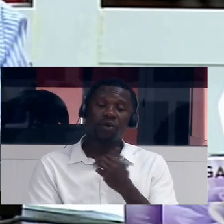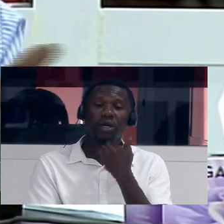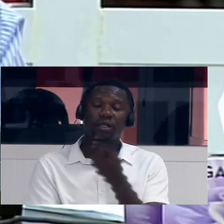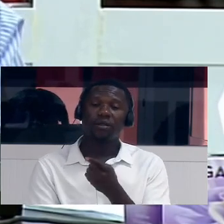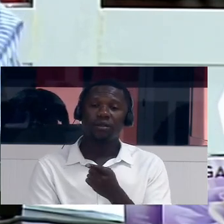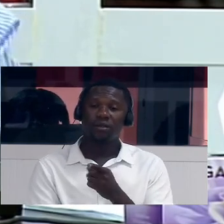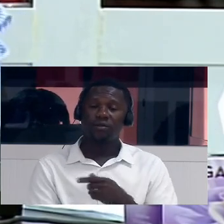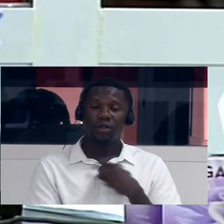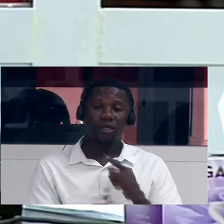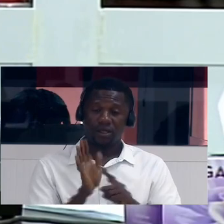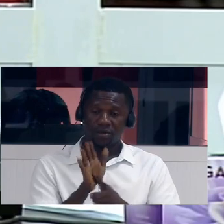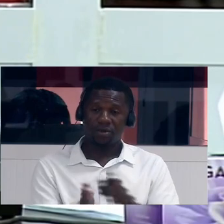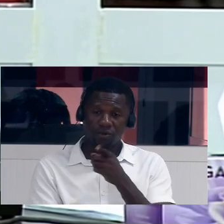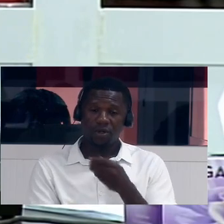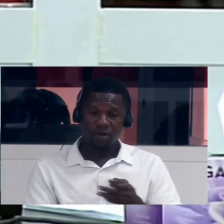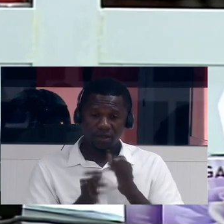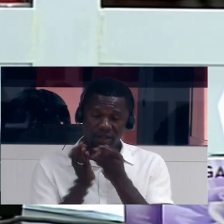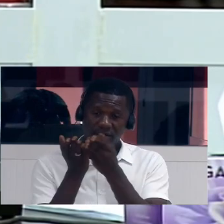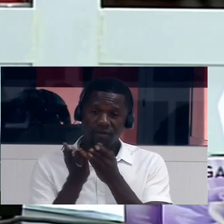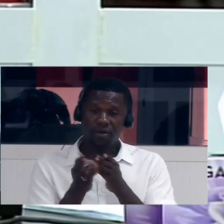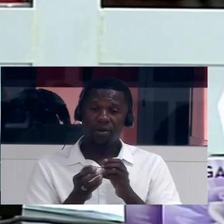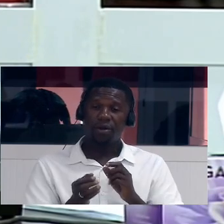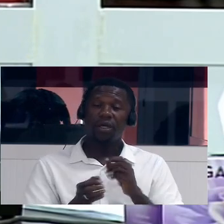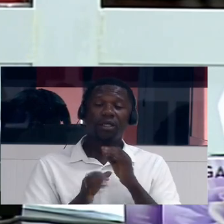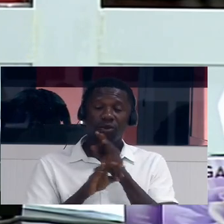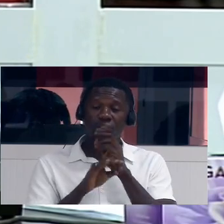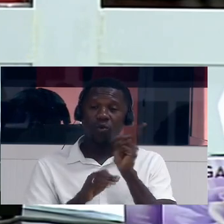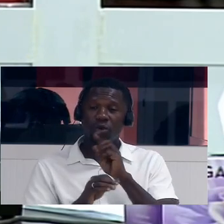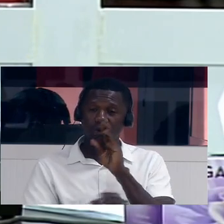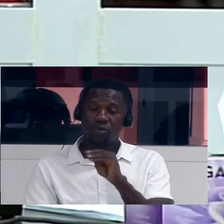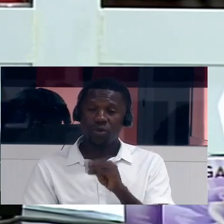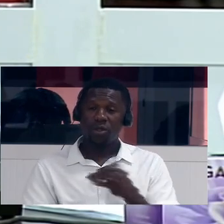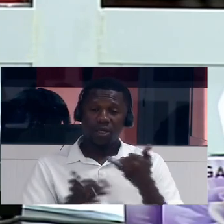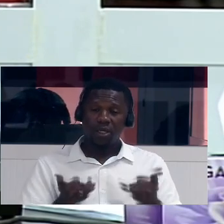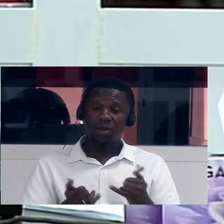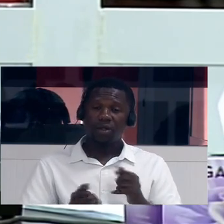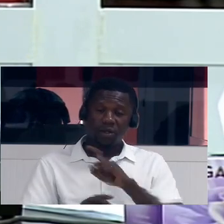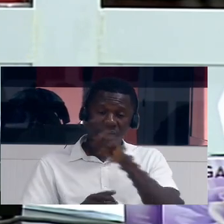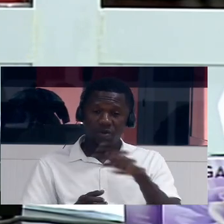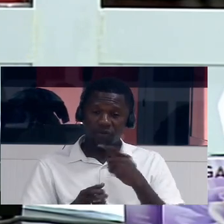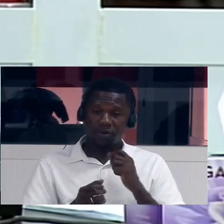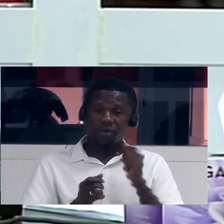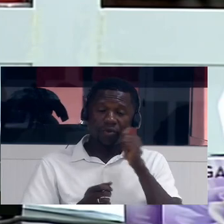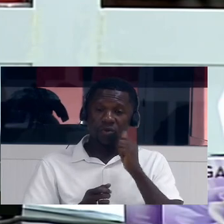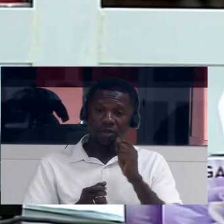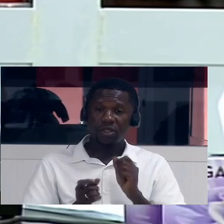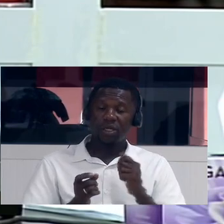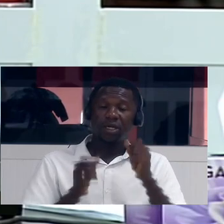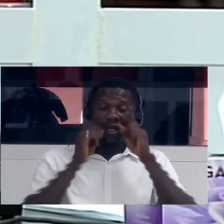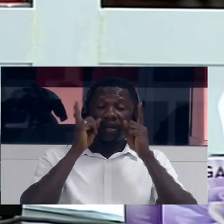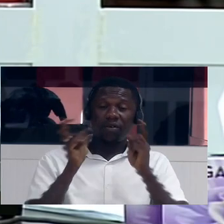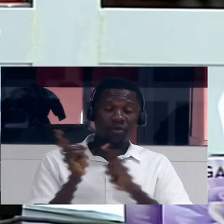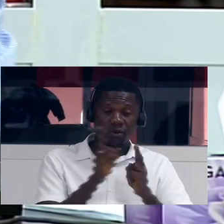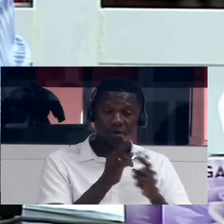look, you had been given clear-cut instructions as to what to do. Now, the question of using live ammunition did not arise. Who authorized the